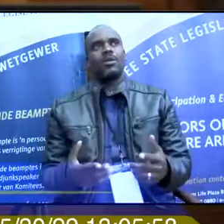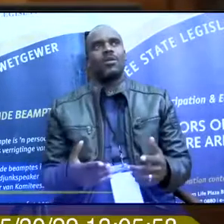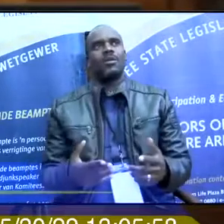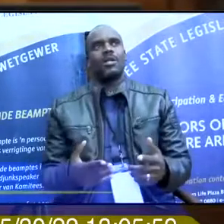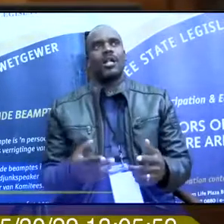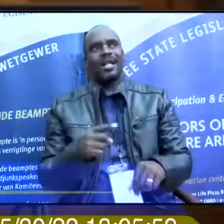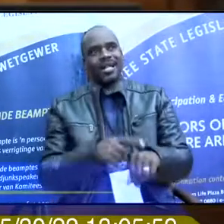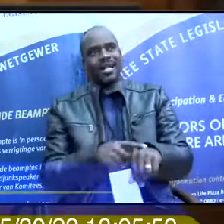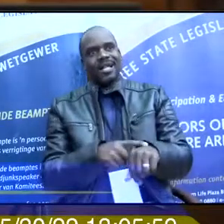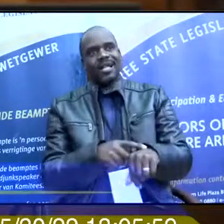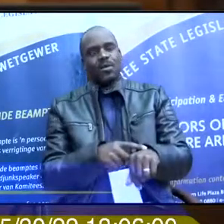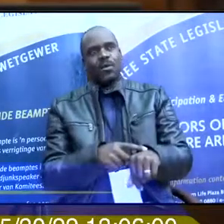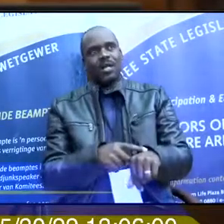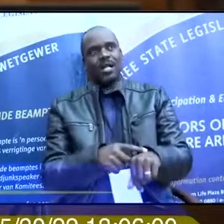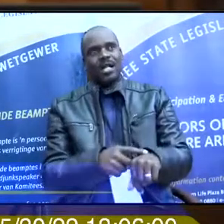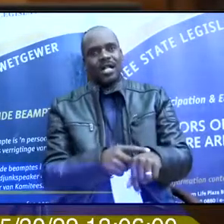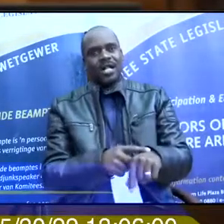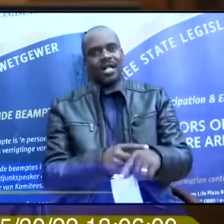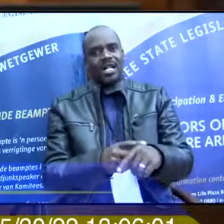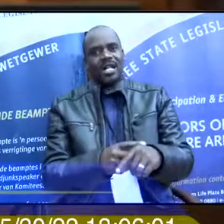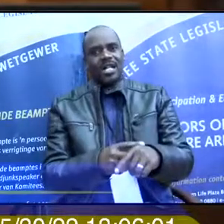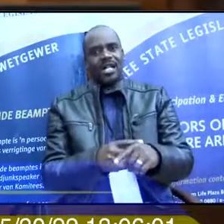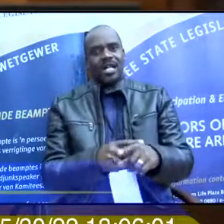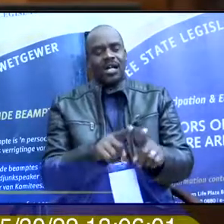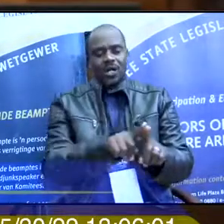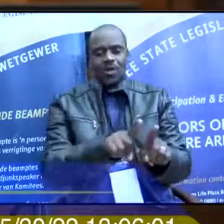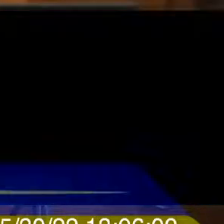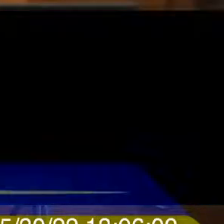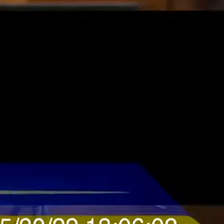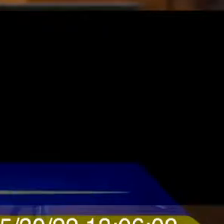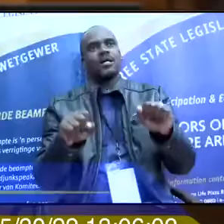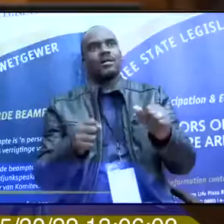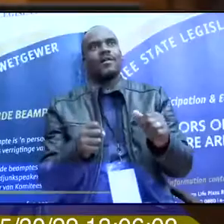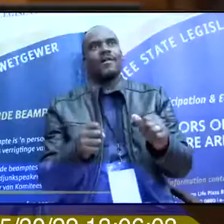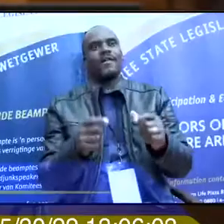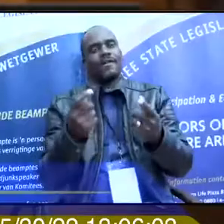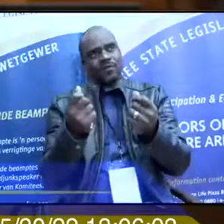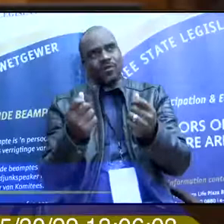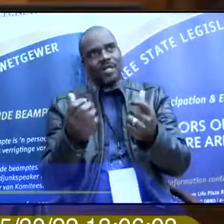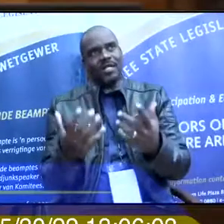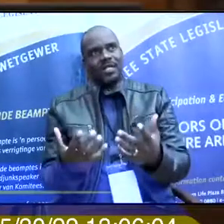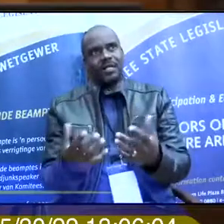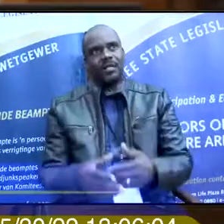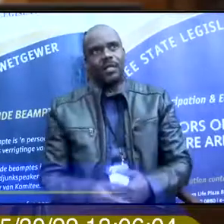during that period which left them vulnerable financially for the future